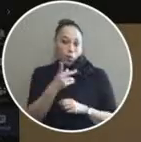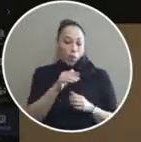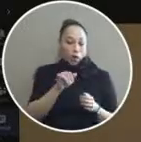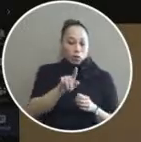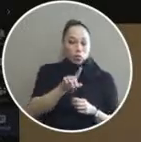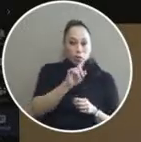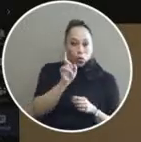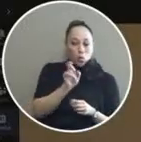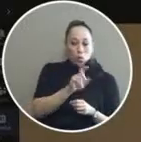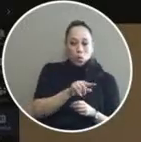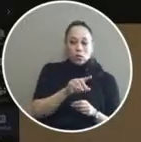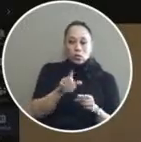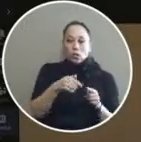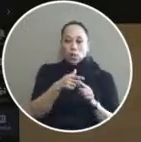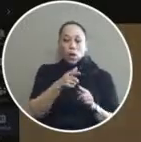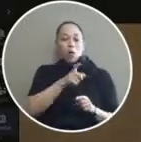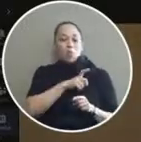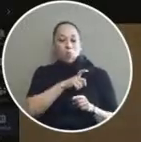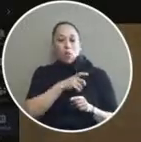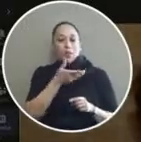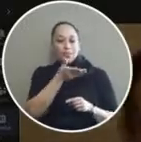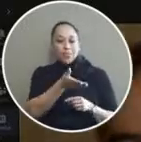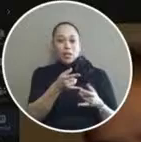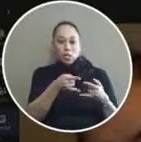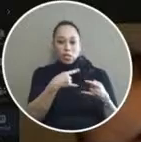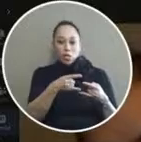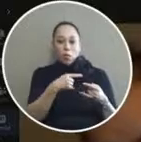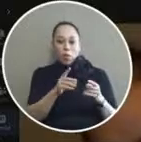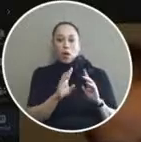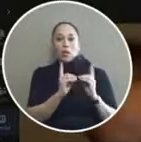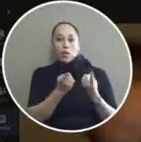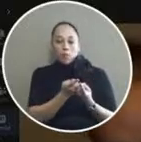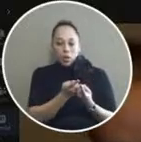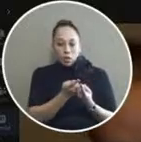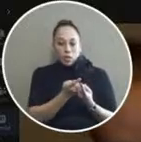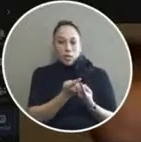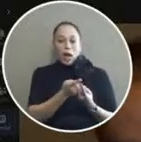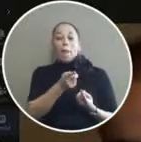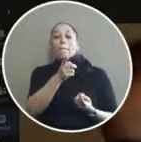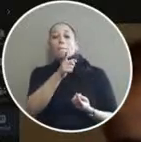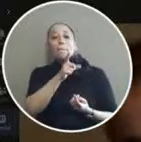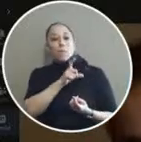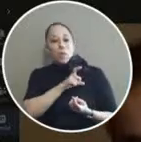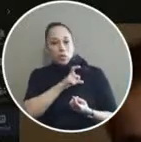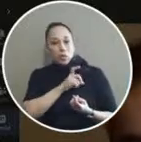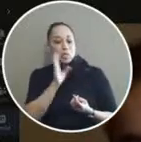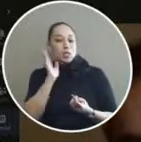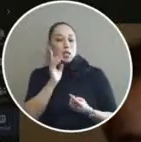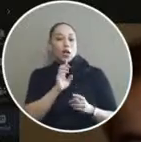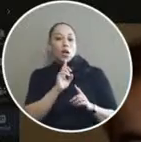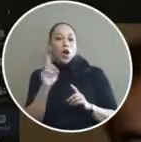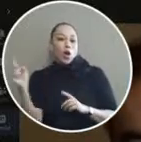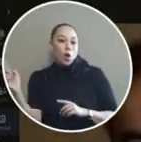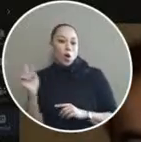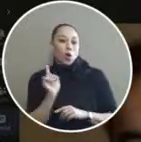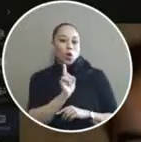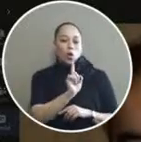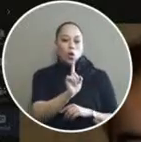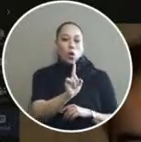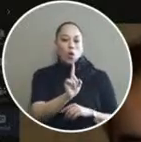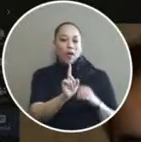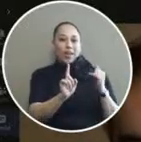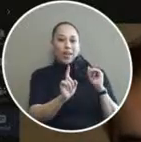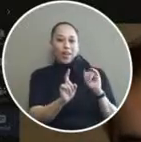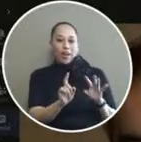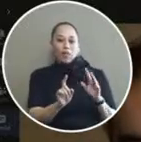about, is there going to be a police force at the entertainment districts? The police will respond to the high priority